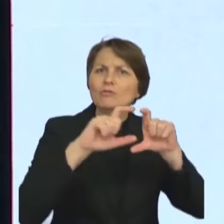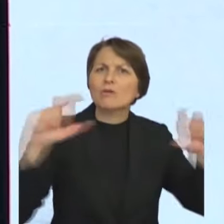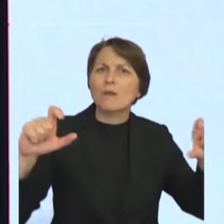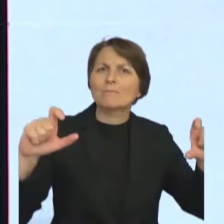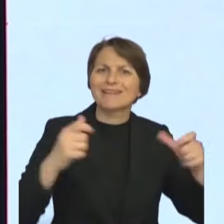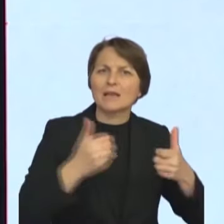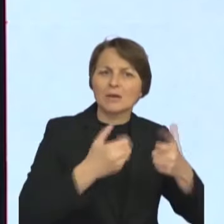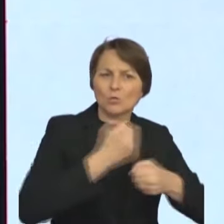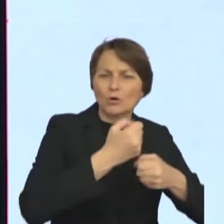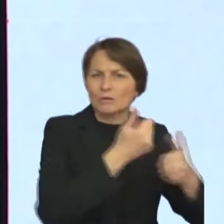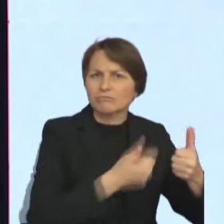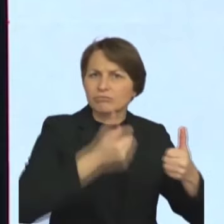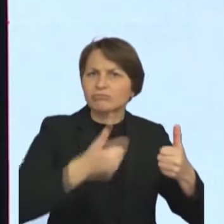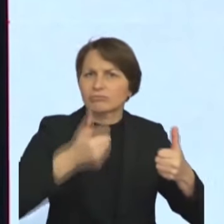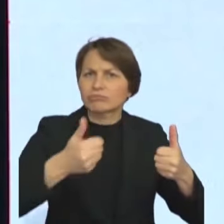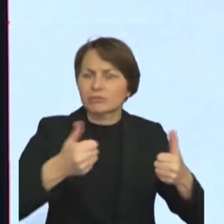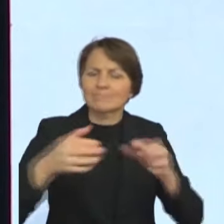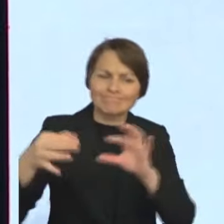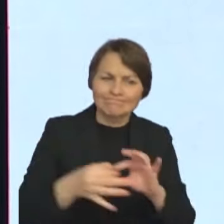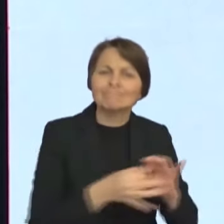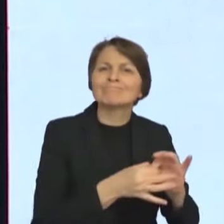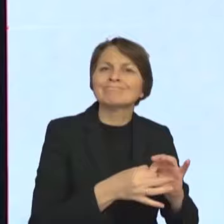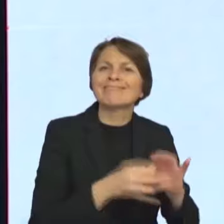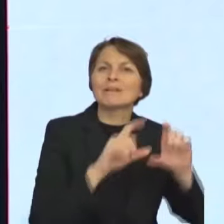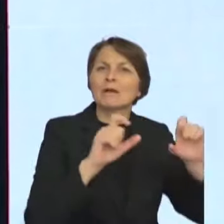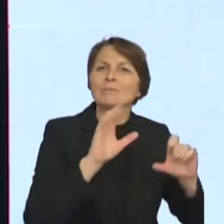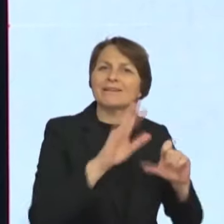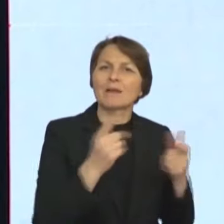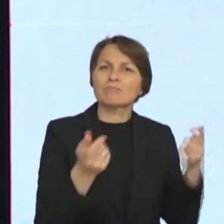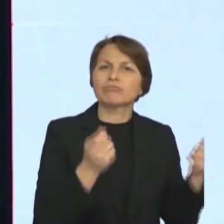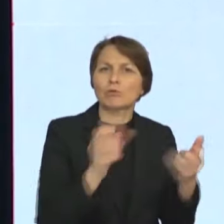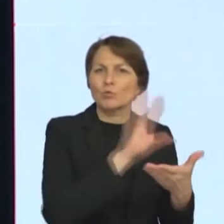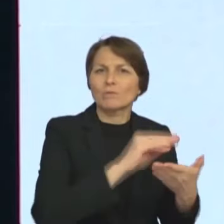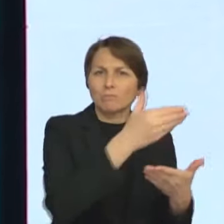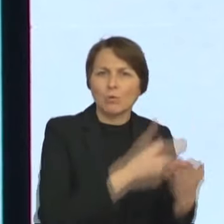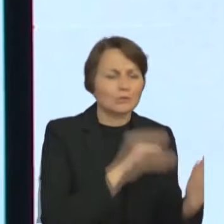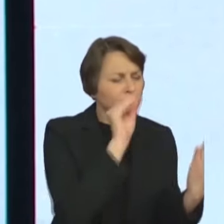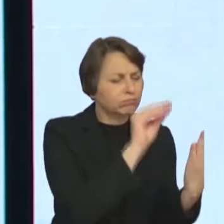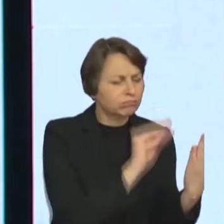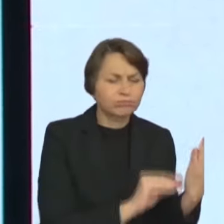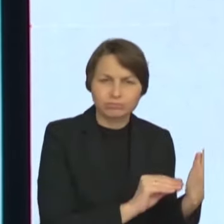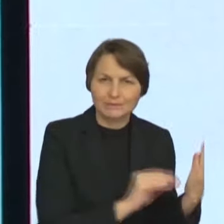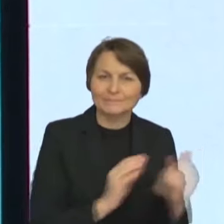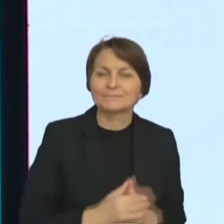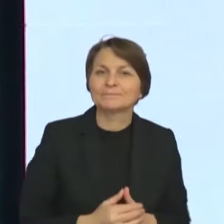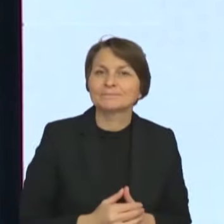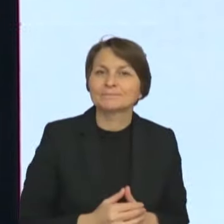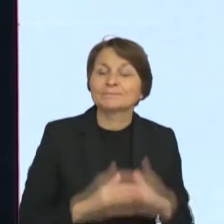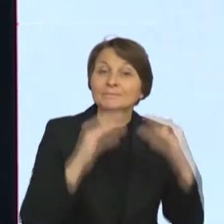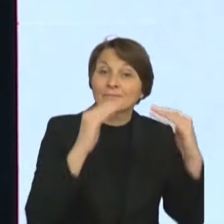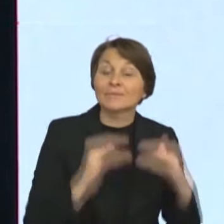the company's corporate governance report. Then, from the 14th to